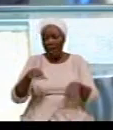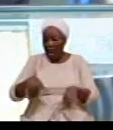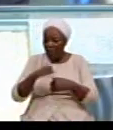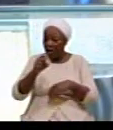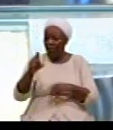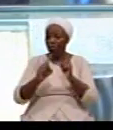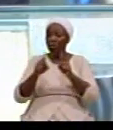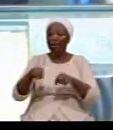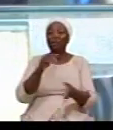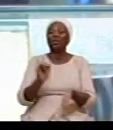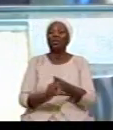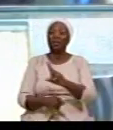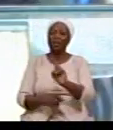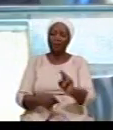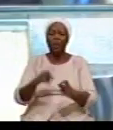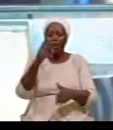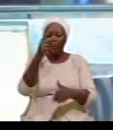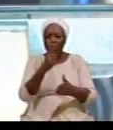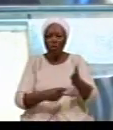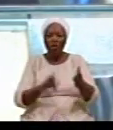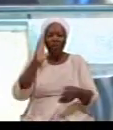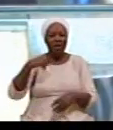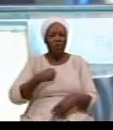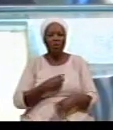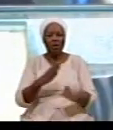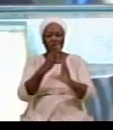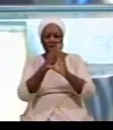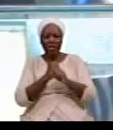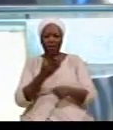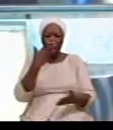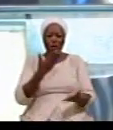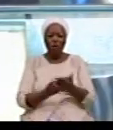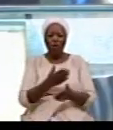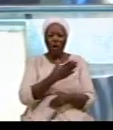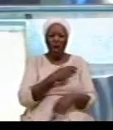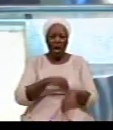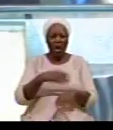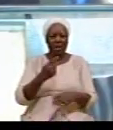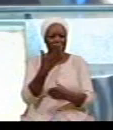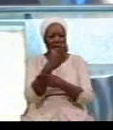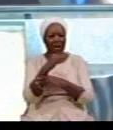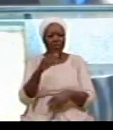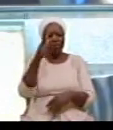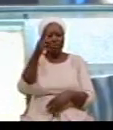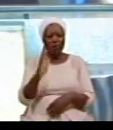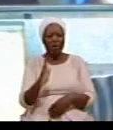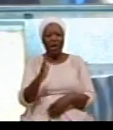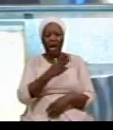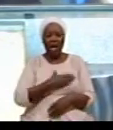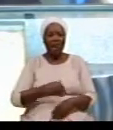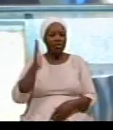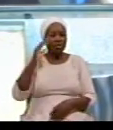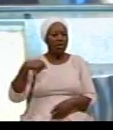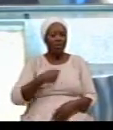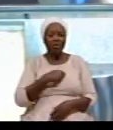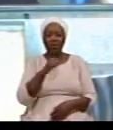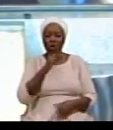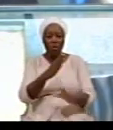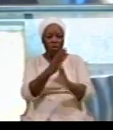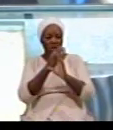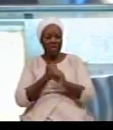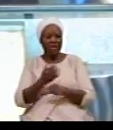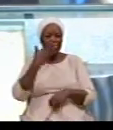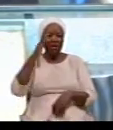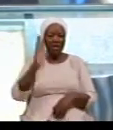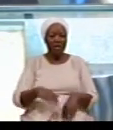What? Shall we receive good at the hand of God, and shall we not receive